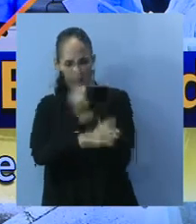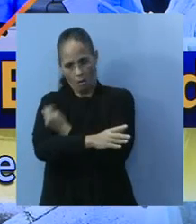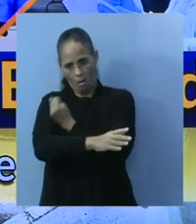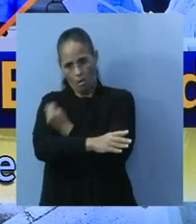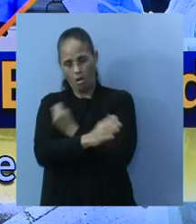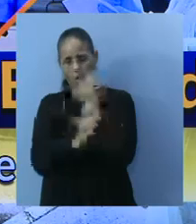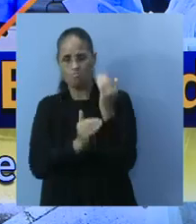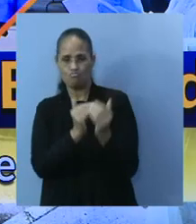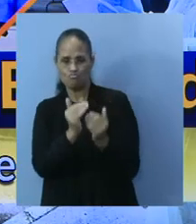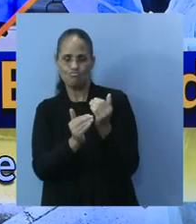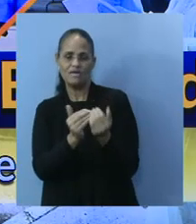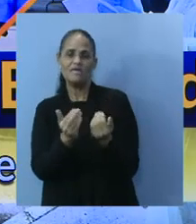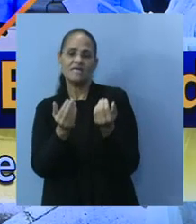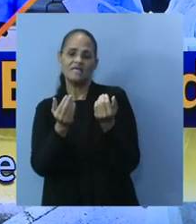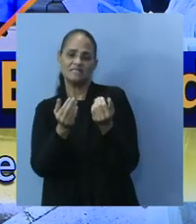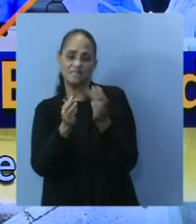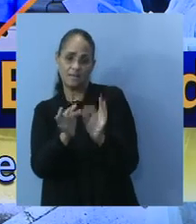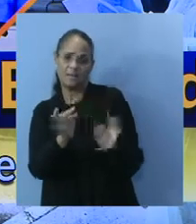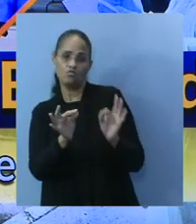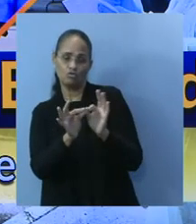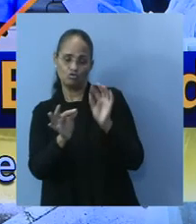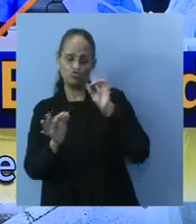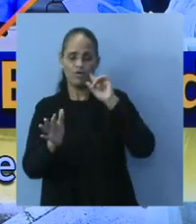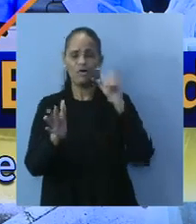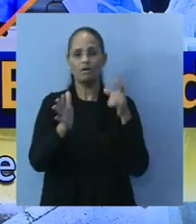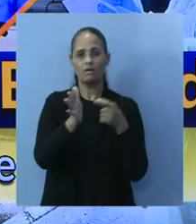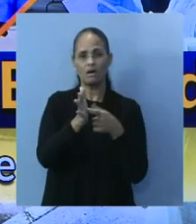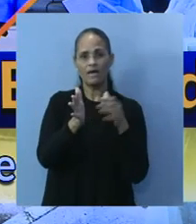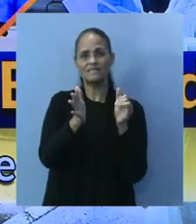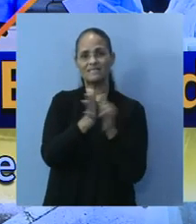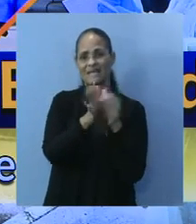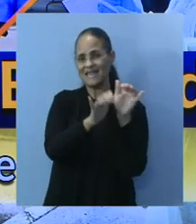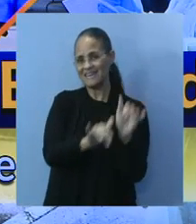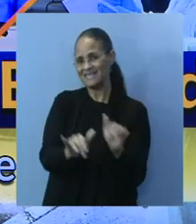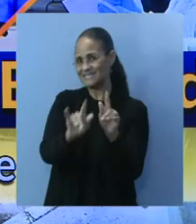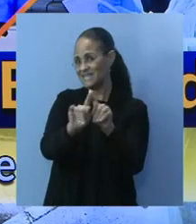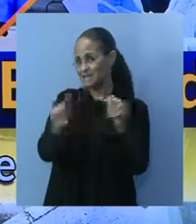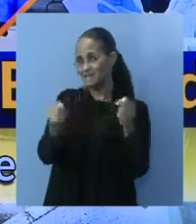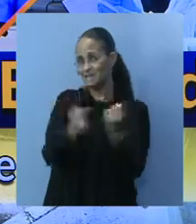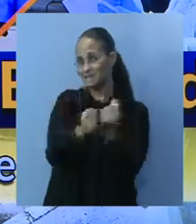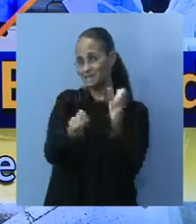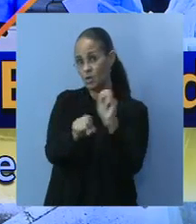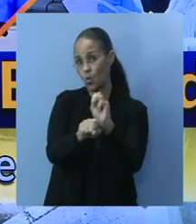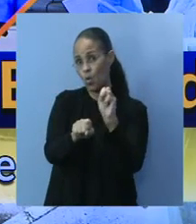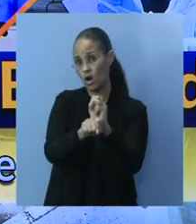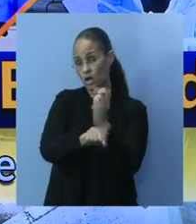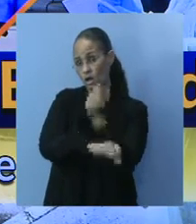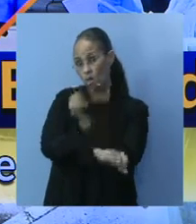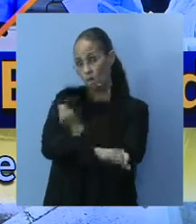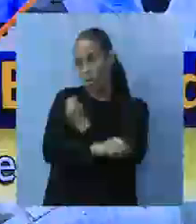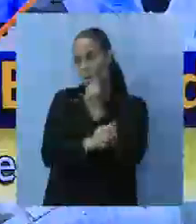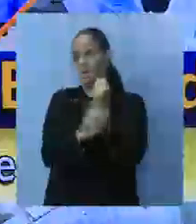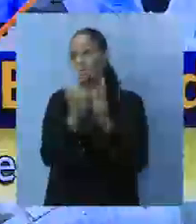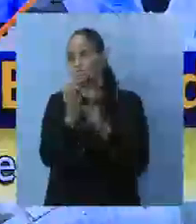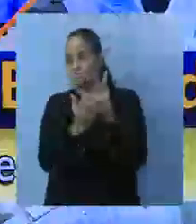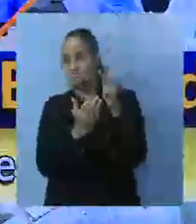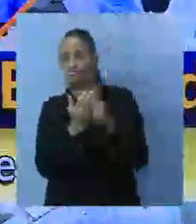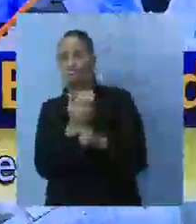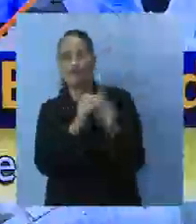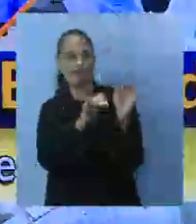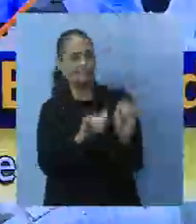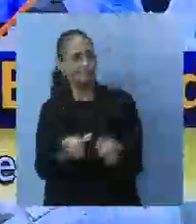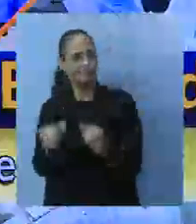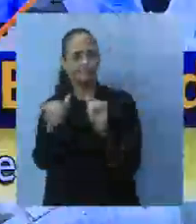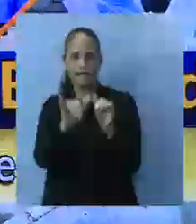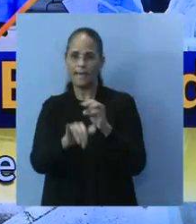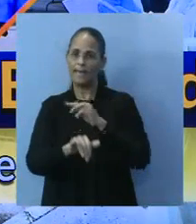program, it's important to recognize that the same teams that are working on the vaccination program are the same ministry